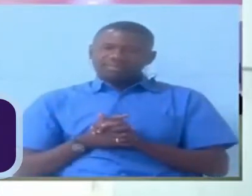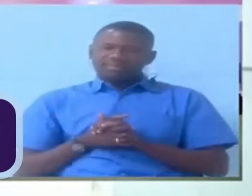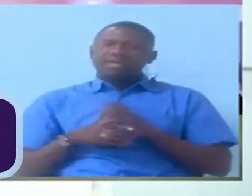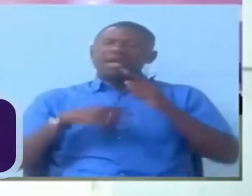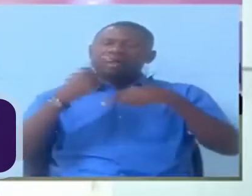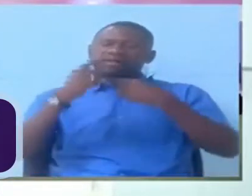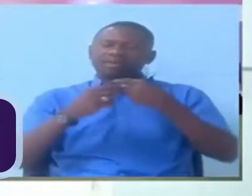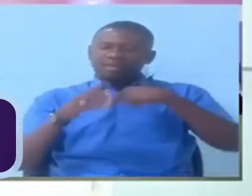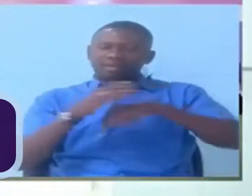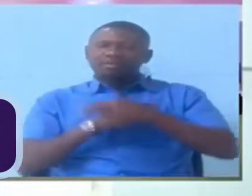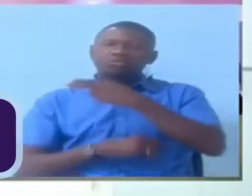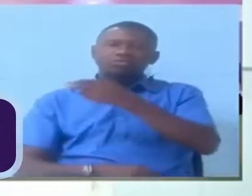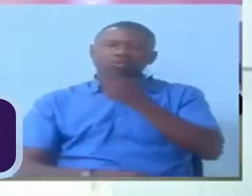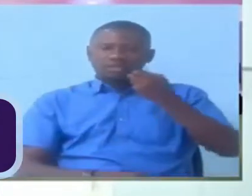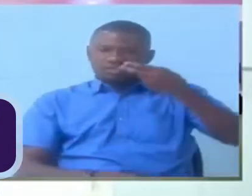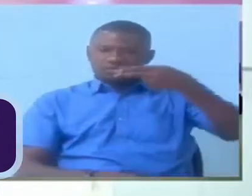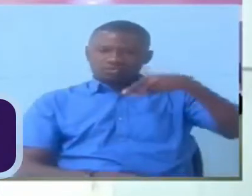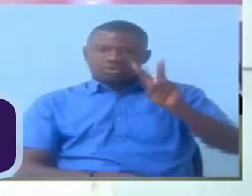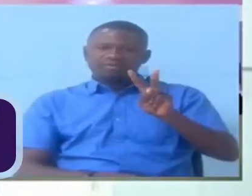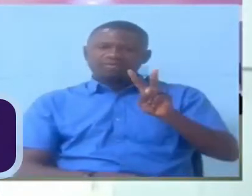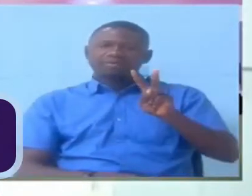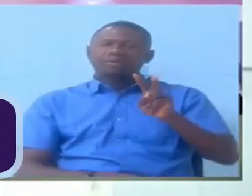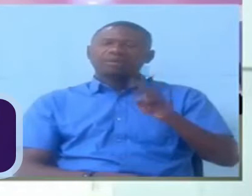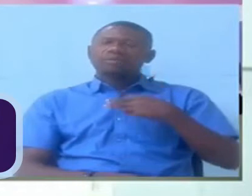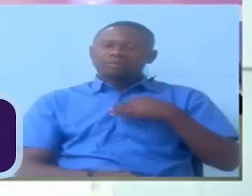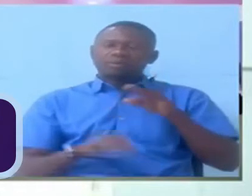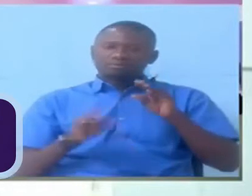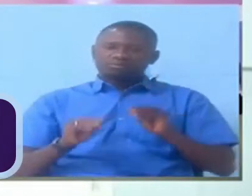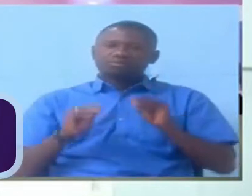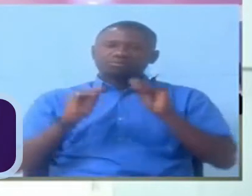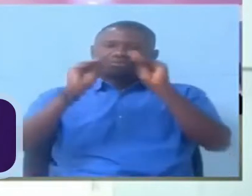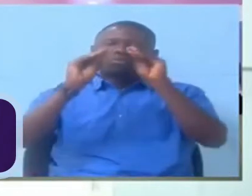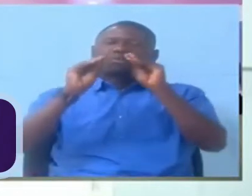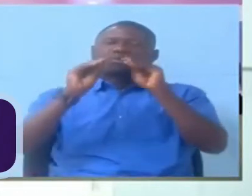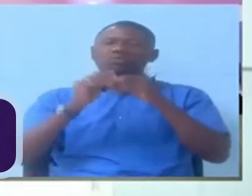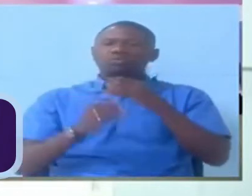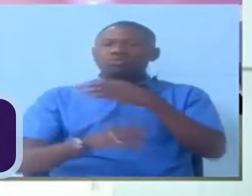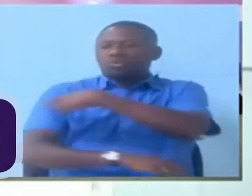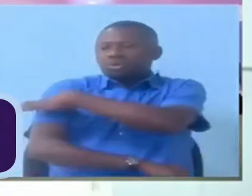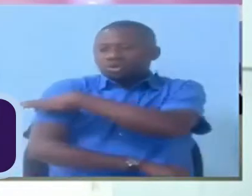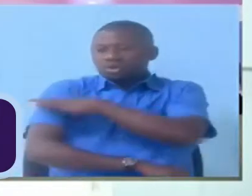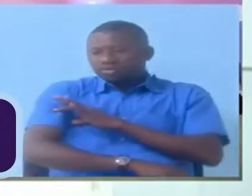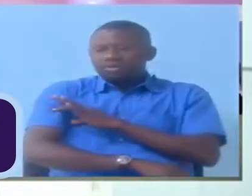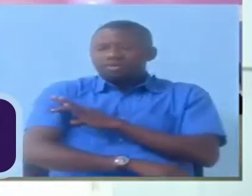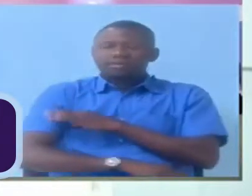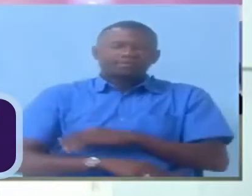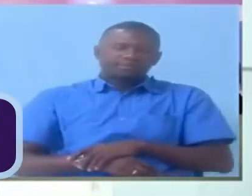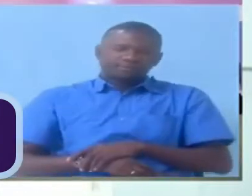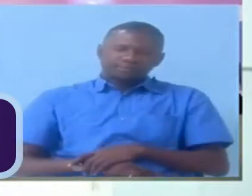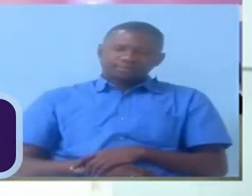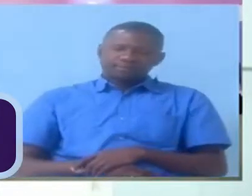long. You know, promotion, sometimes you may not know the reasons, it's up to the authorities. Sometimes it has to do